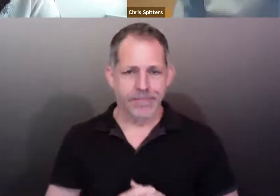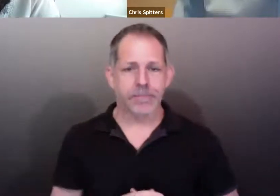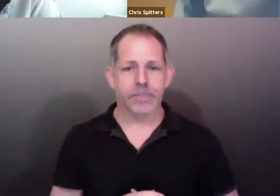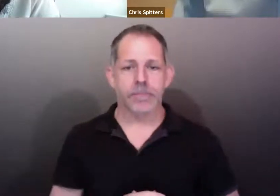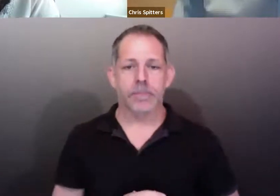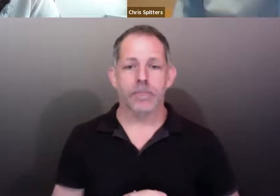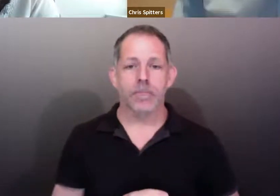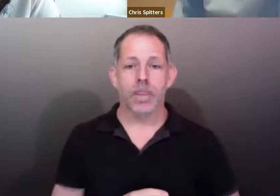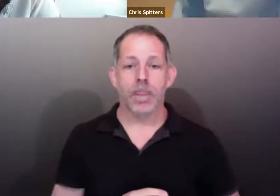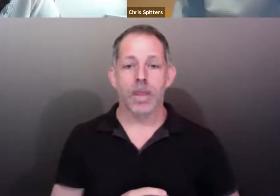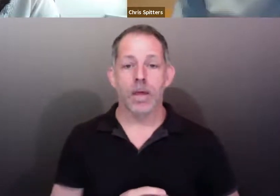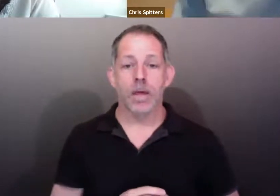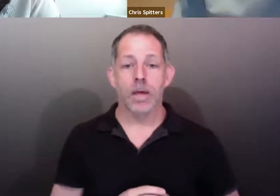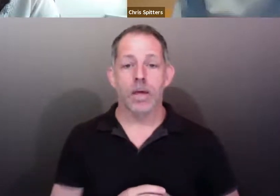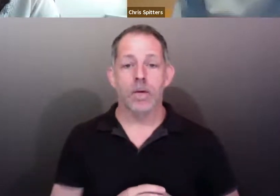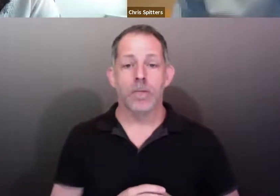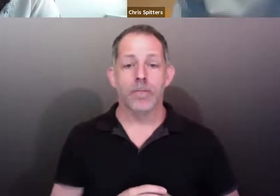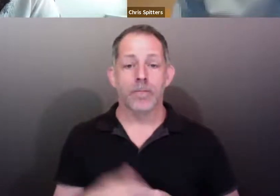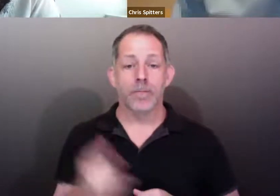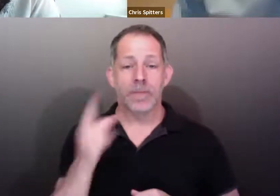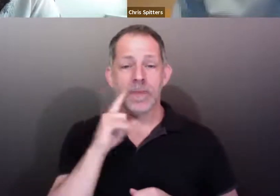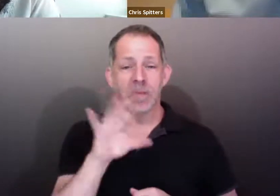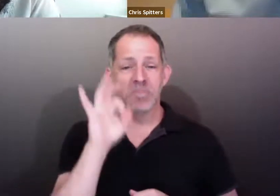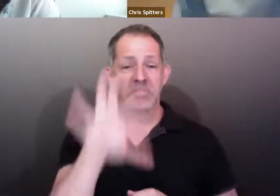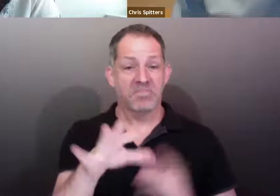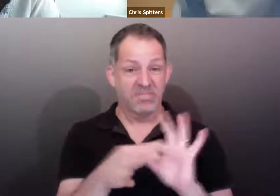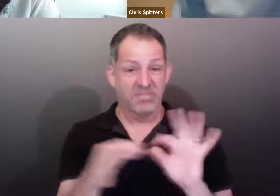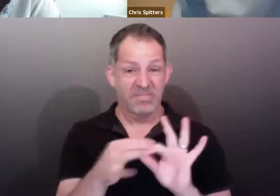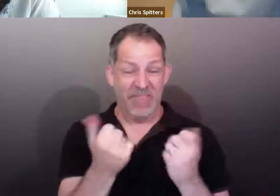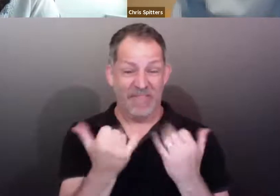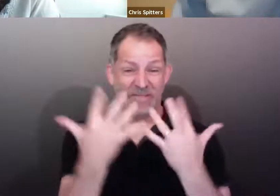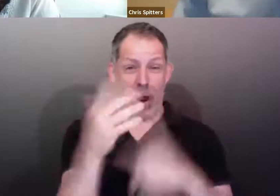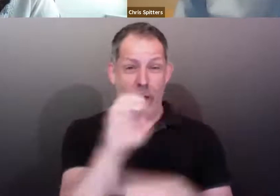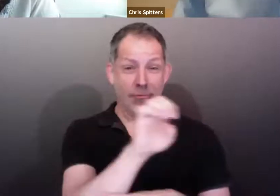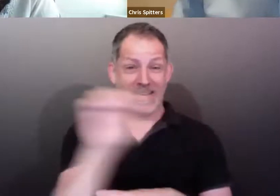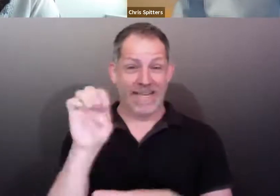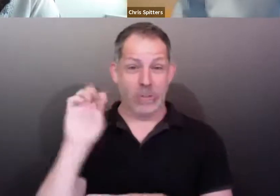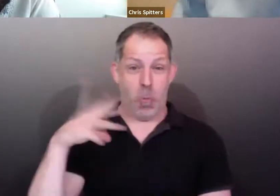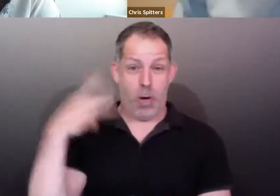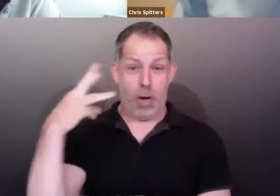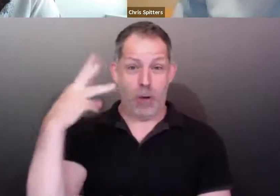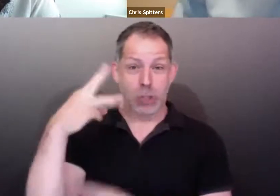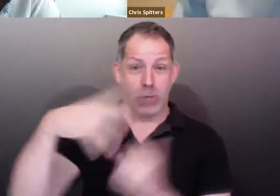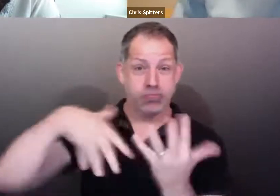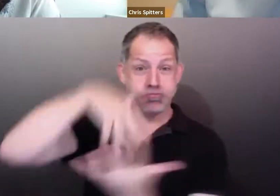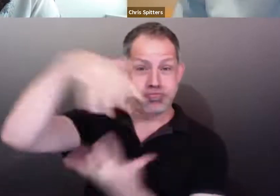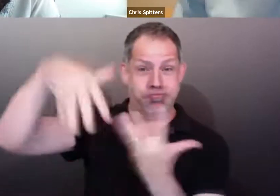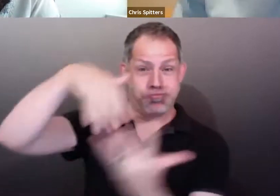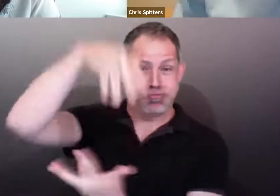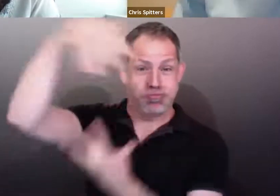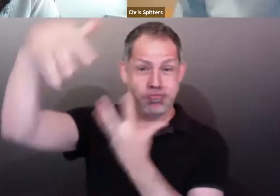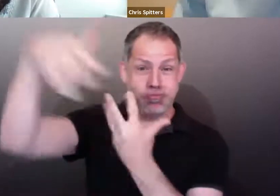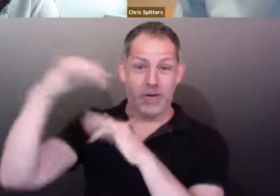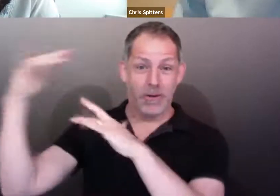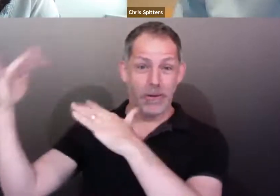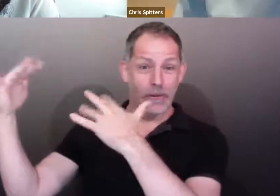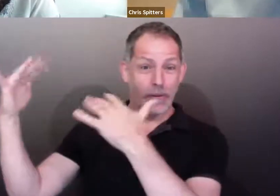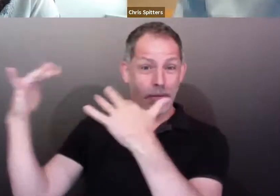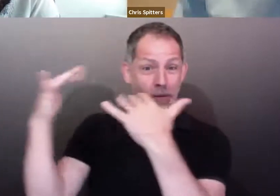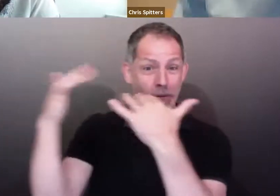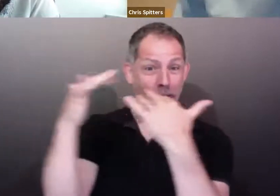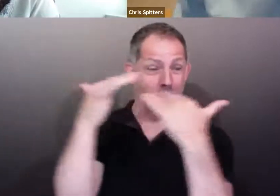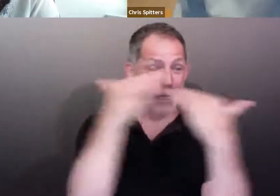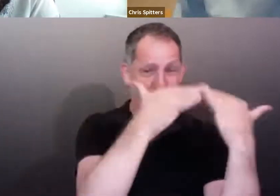smoke. You don't have to be an atmospheric scientist to notice that the air quality has deteriorated markedly in the